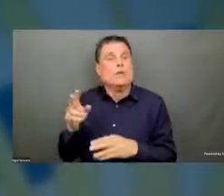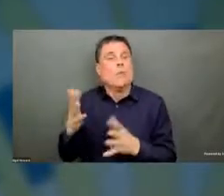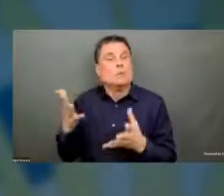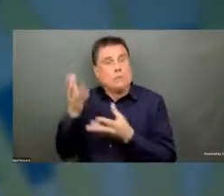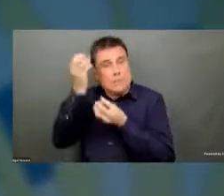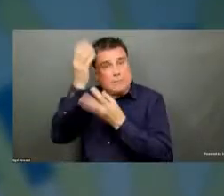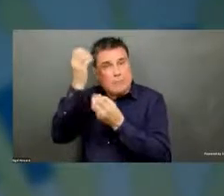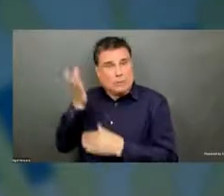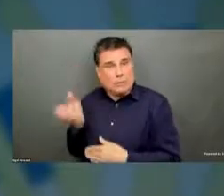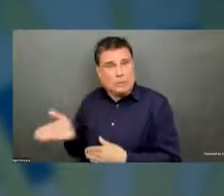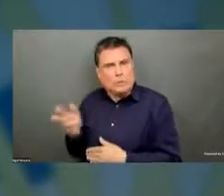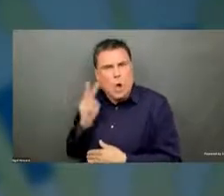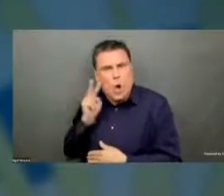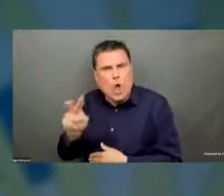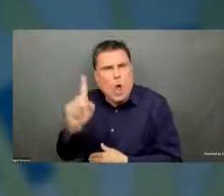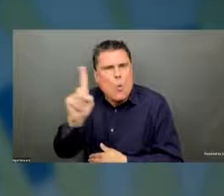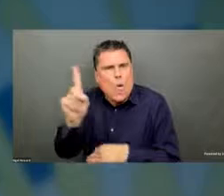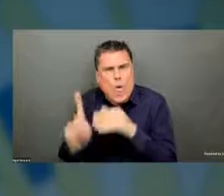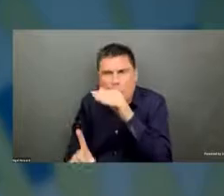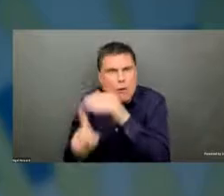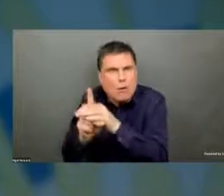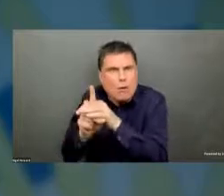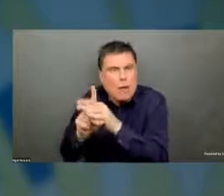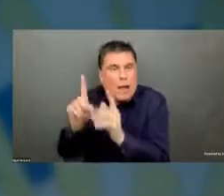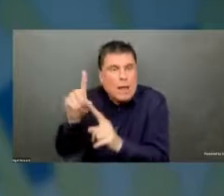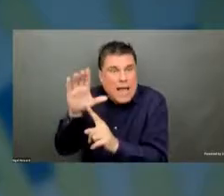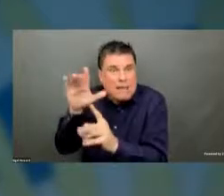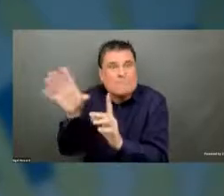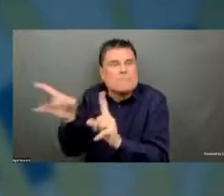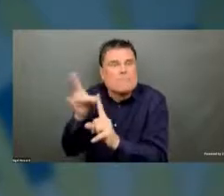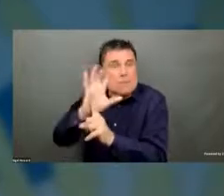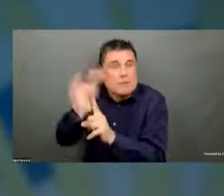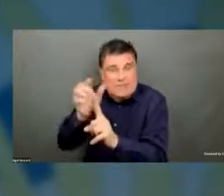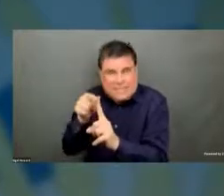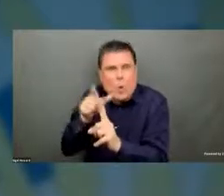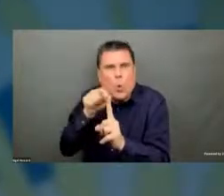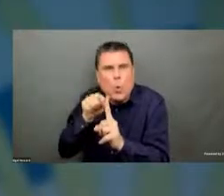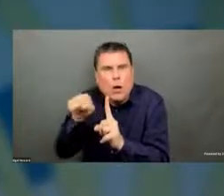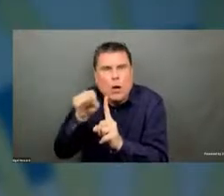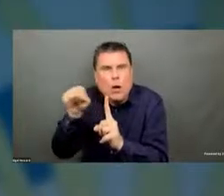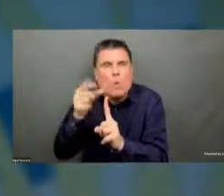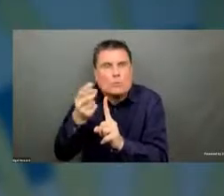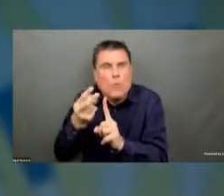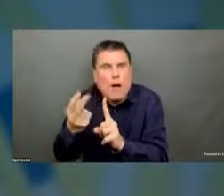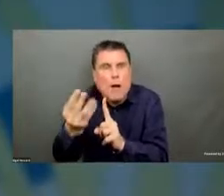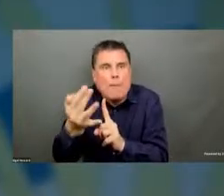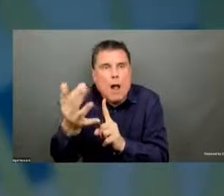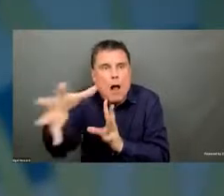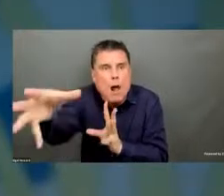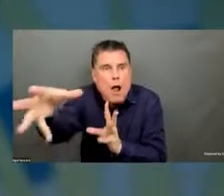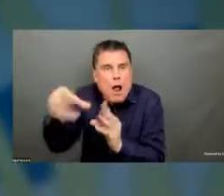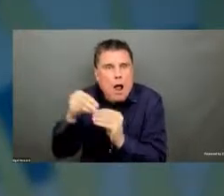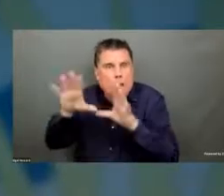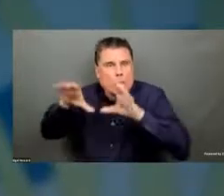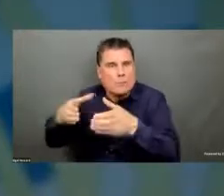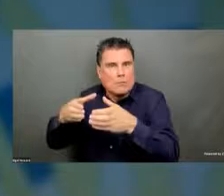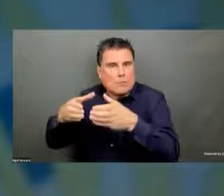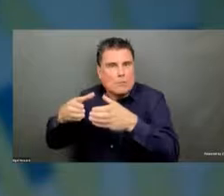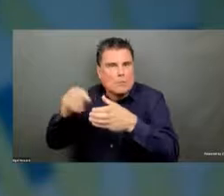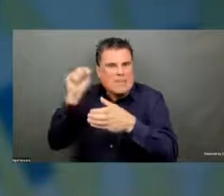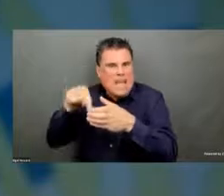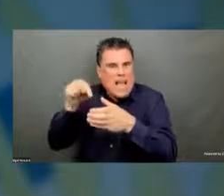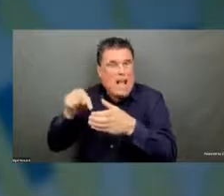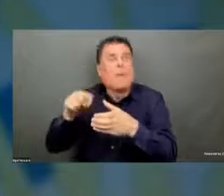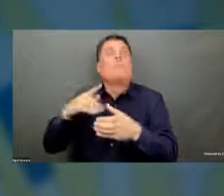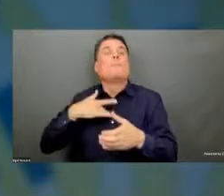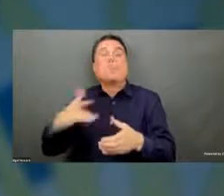of them still are related to clusters that we're seeing in our community. And we've shared some information about what these look like.